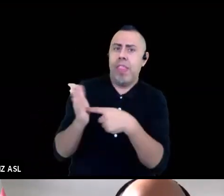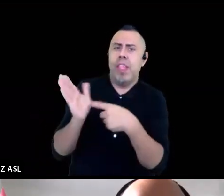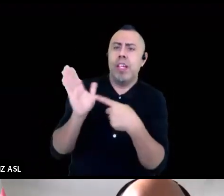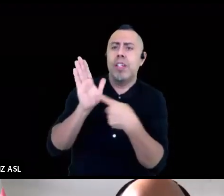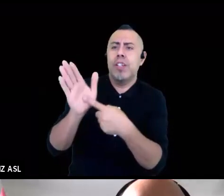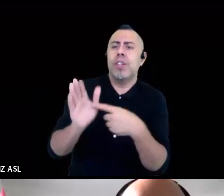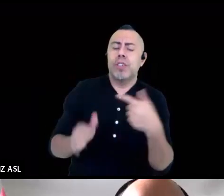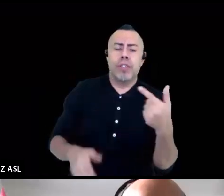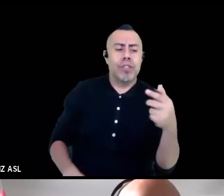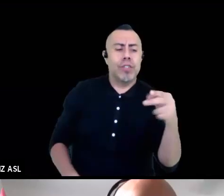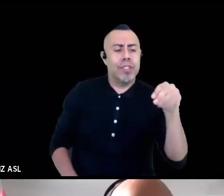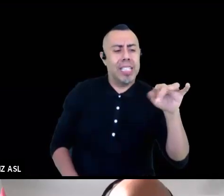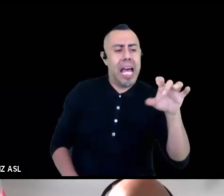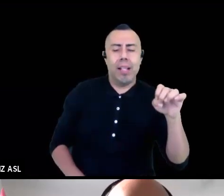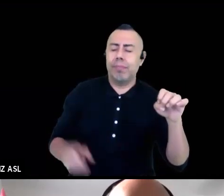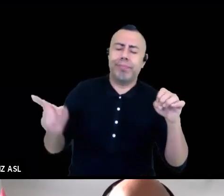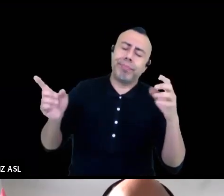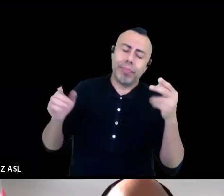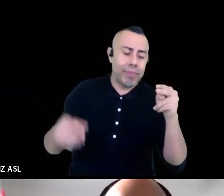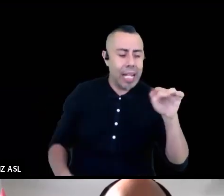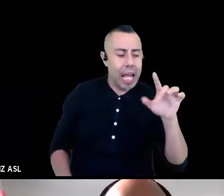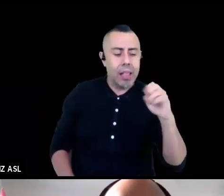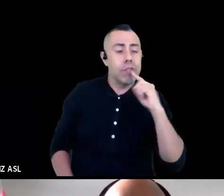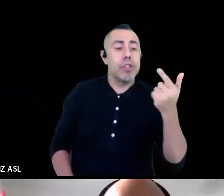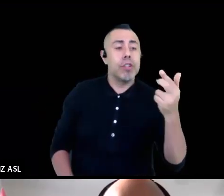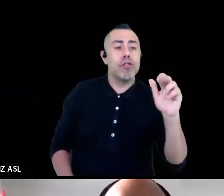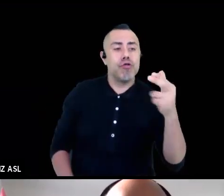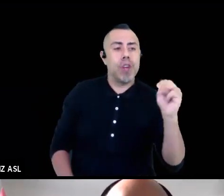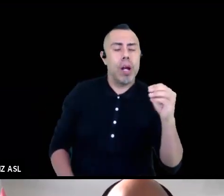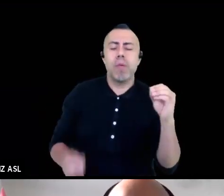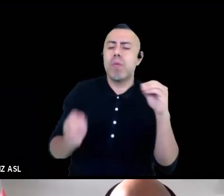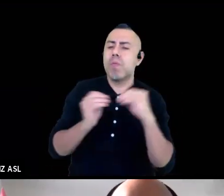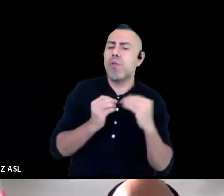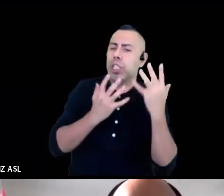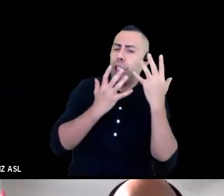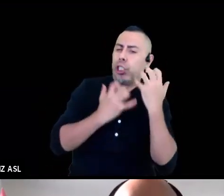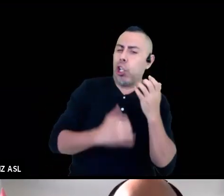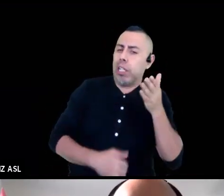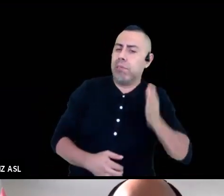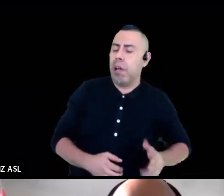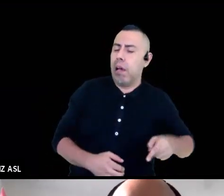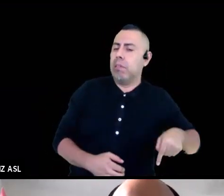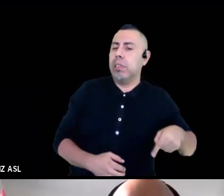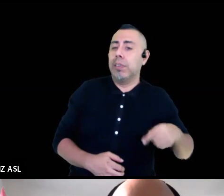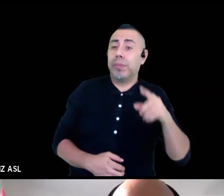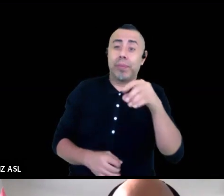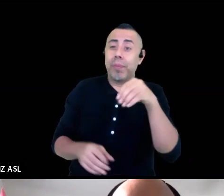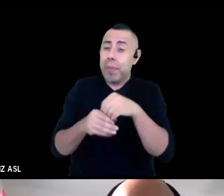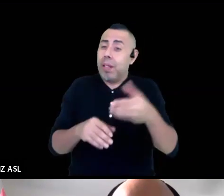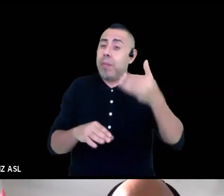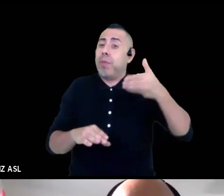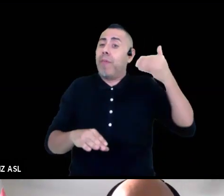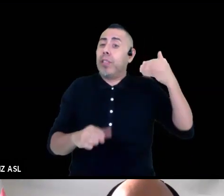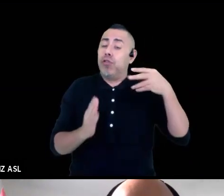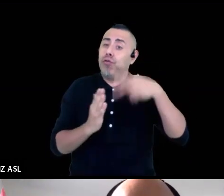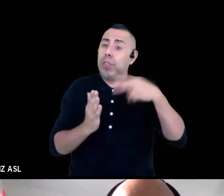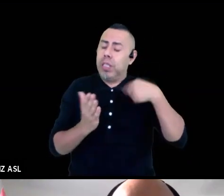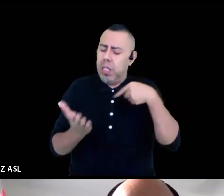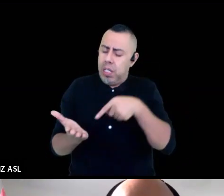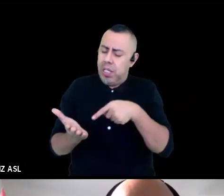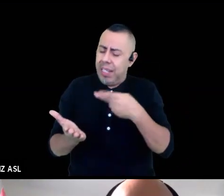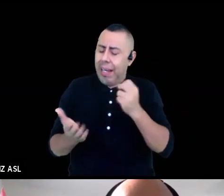Graham, because usually in the first couple of drafts, to me, he came across as a little too innocent, too much of a cardboard. Of